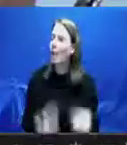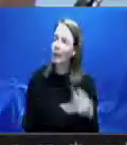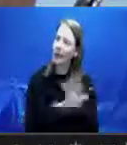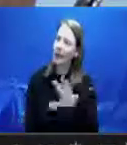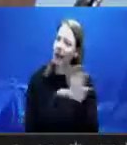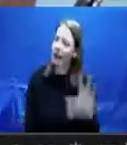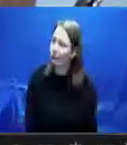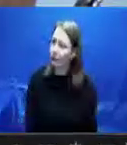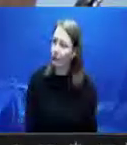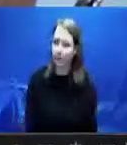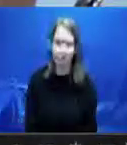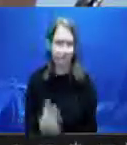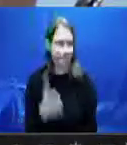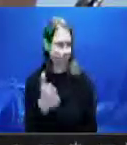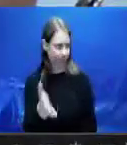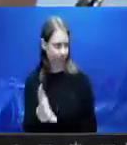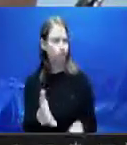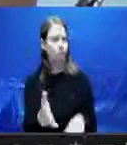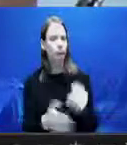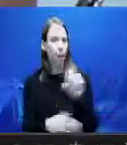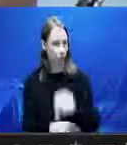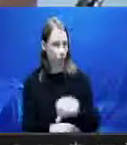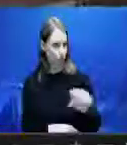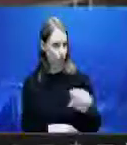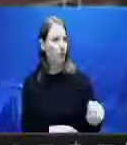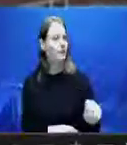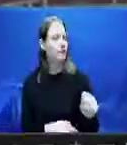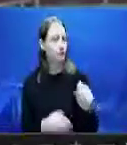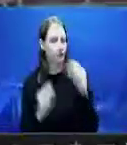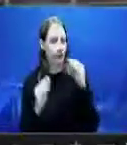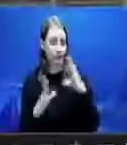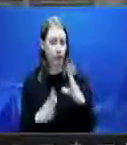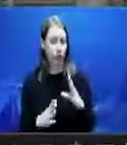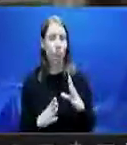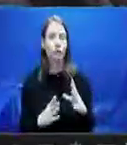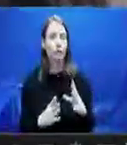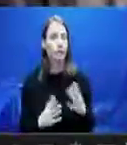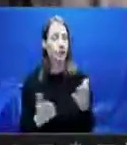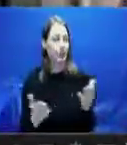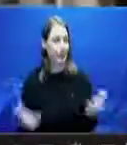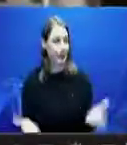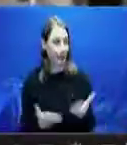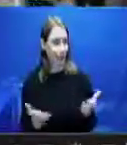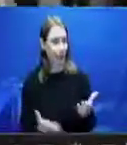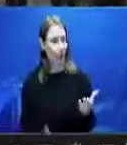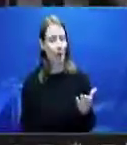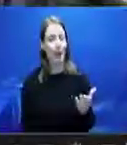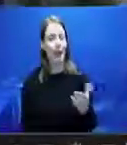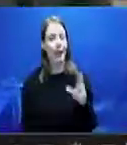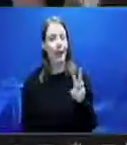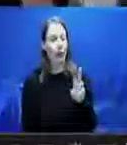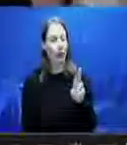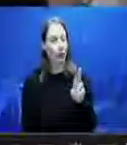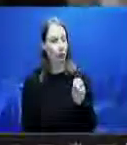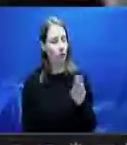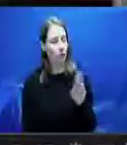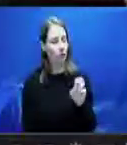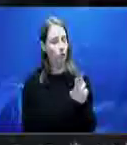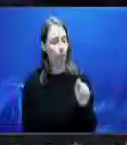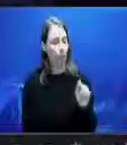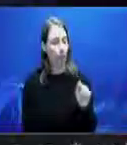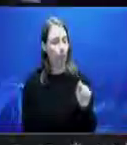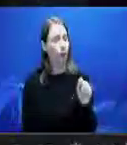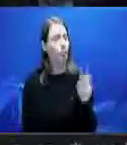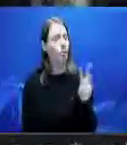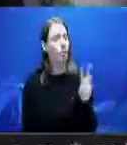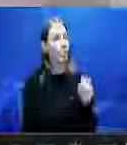social studies teachers. He's leading the Common Core pilot here at Robert Wagner, a secondary school of about 550 students, also in